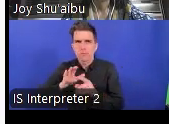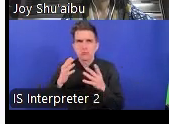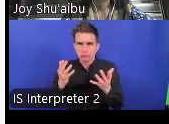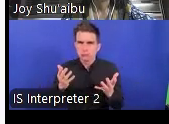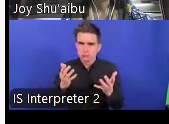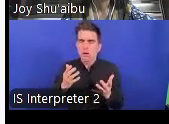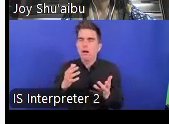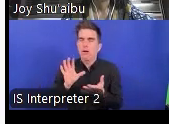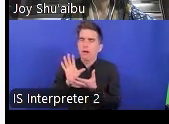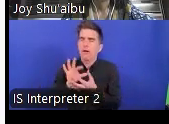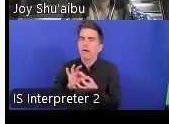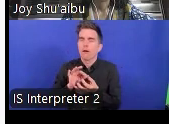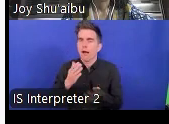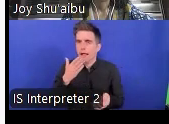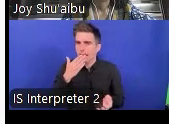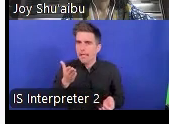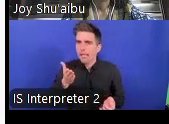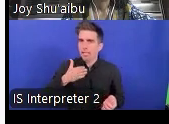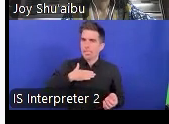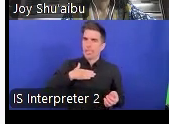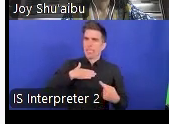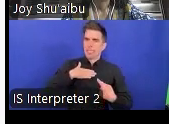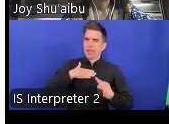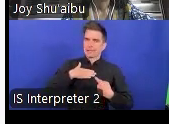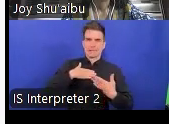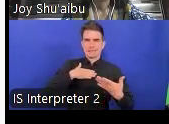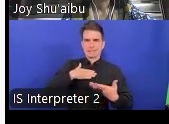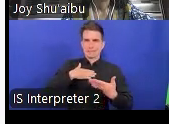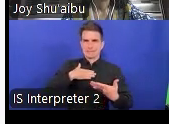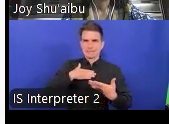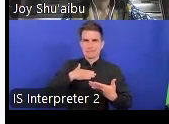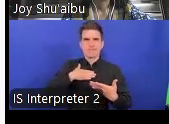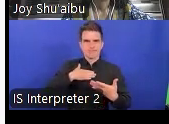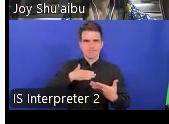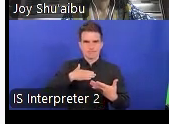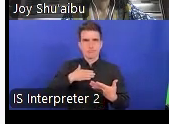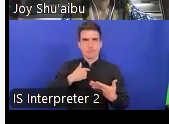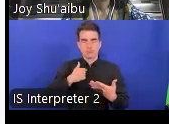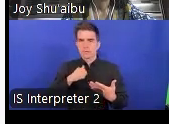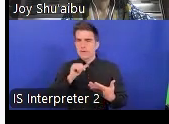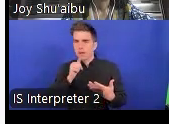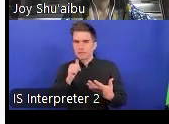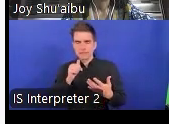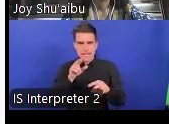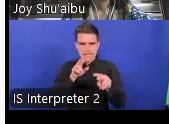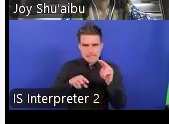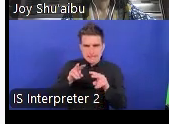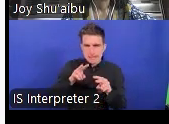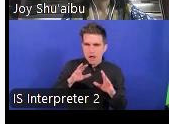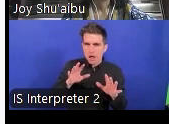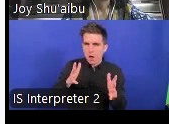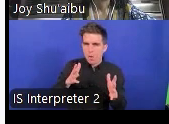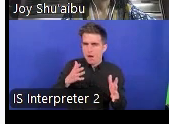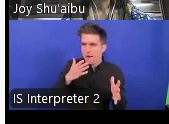as a program, I would do differently next time. So that's a real take-home point for me. Right,